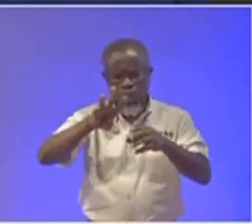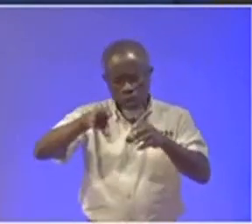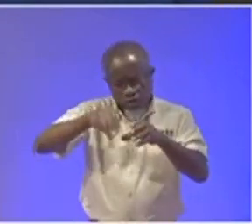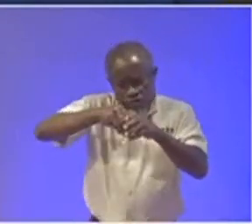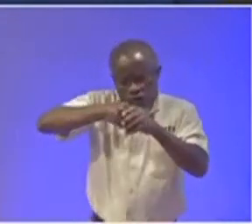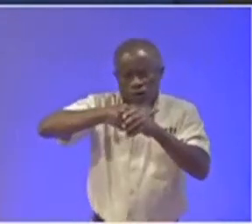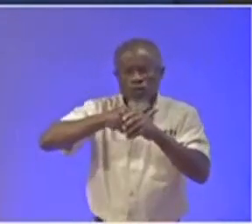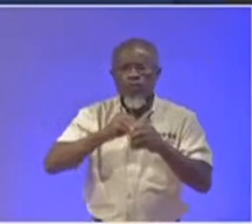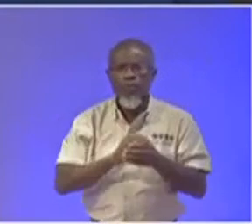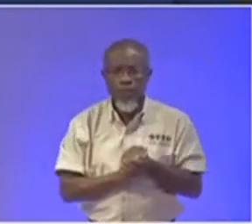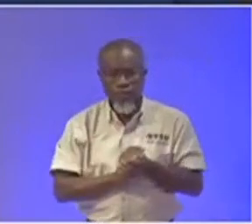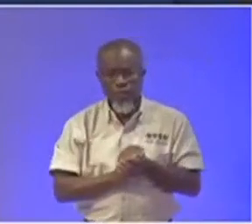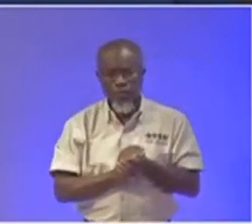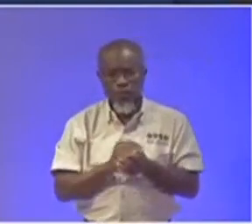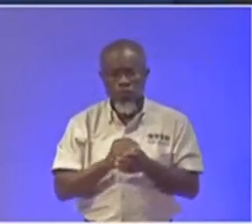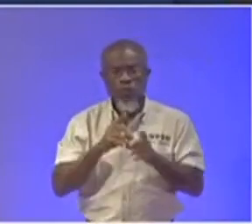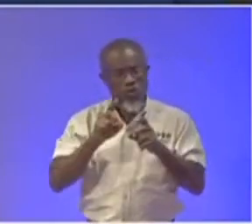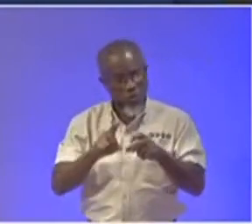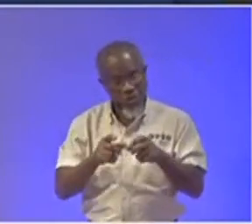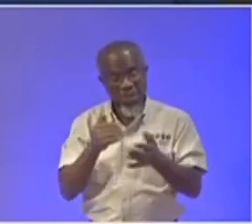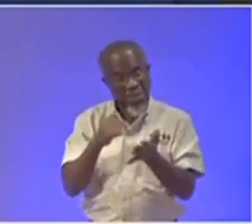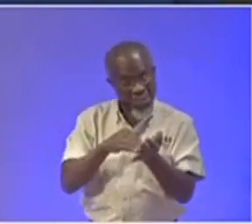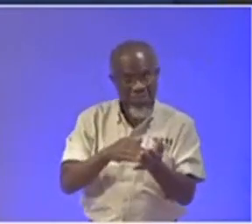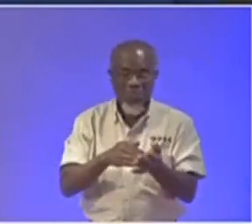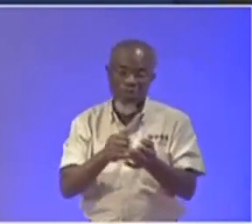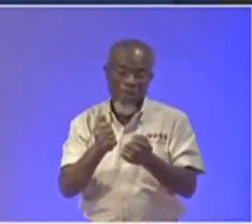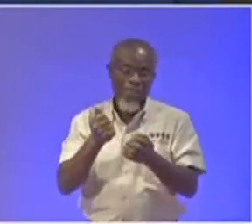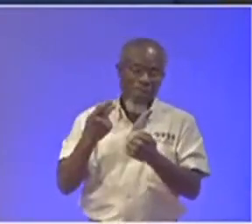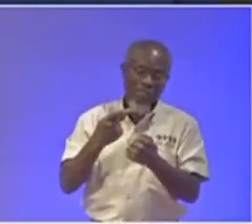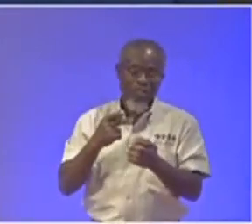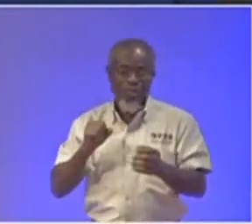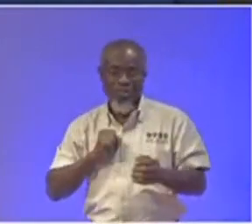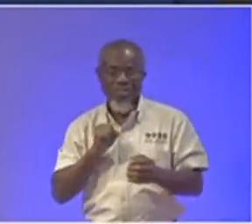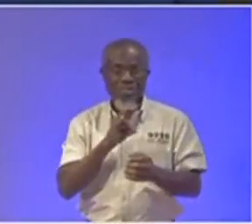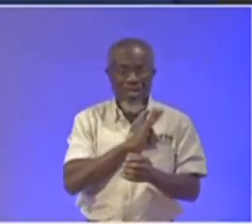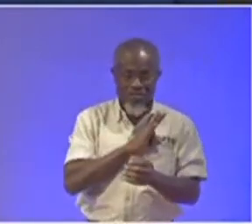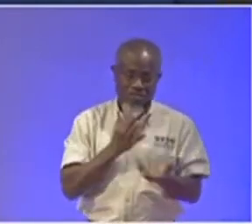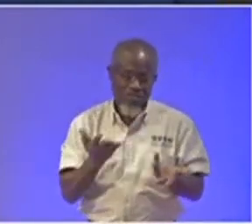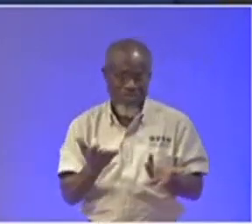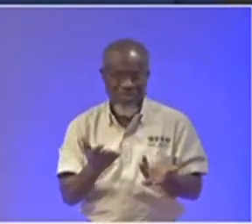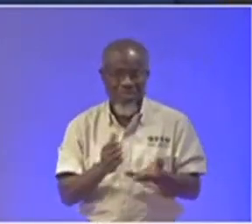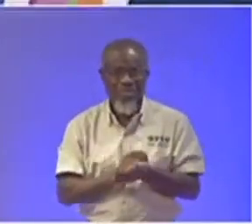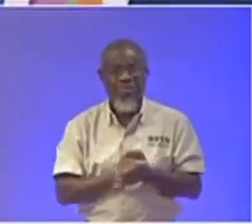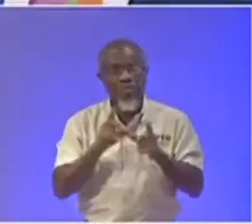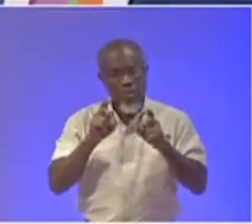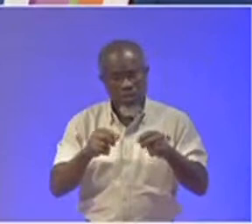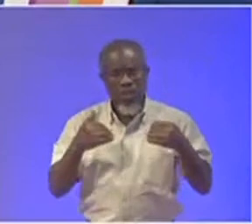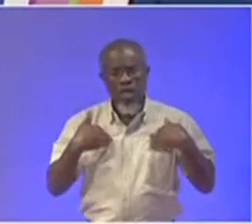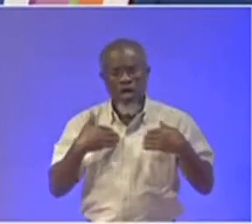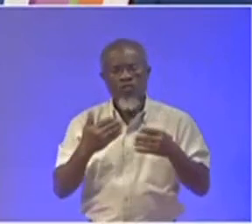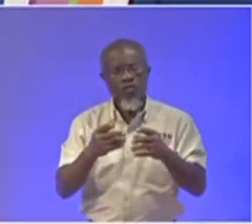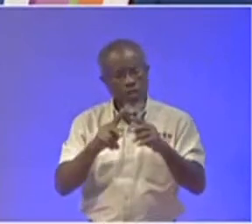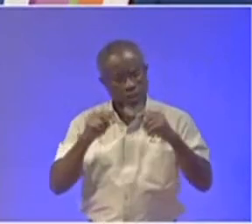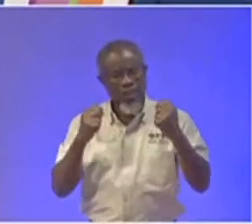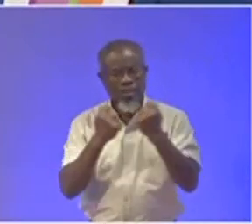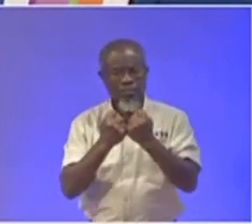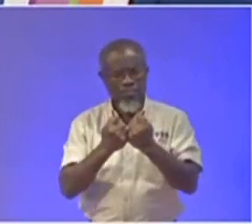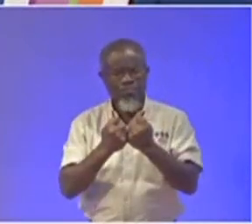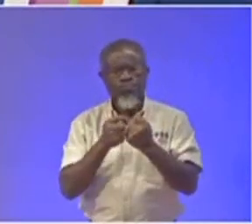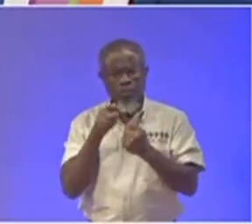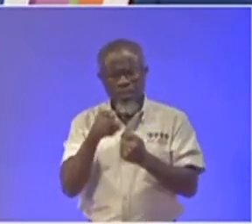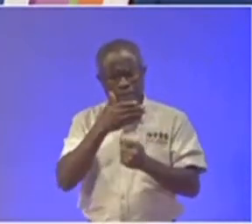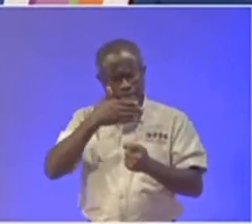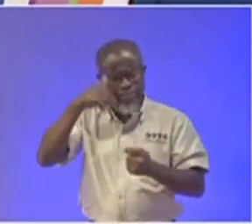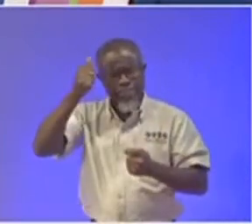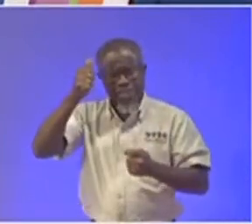of staffing, accessing external support that may already exist, etc. So that's the ideal circumstance, of